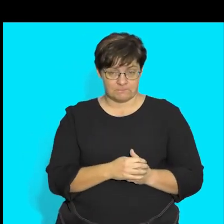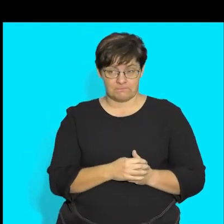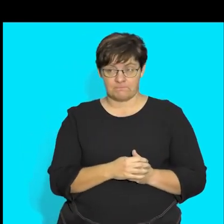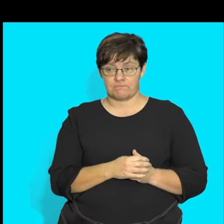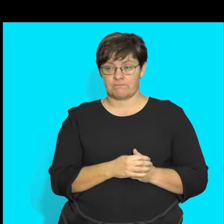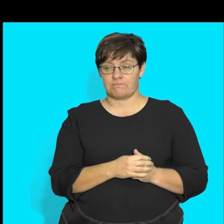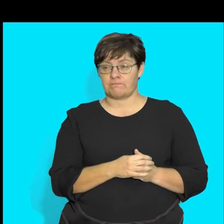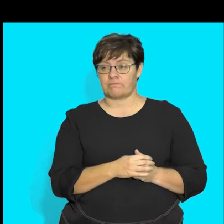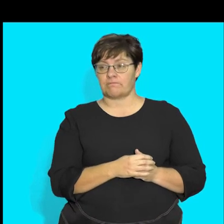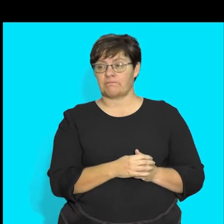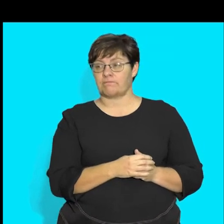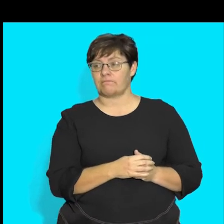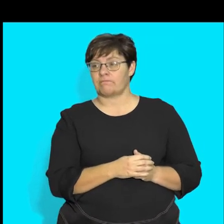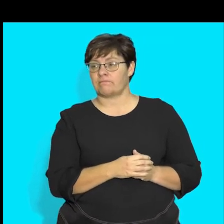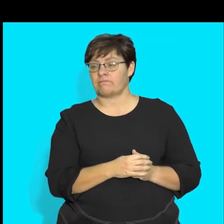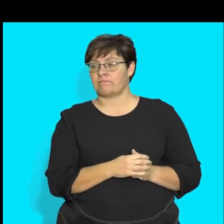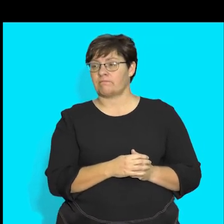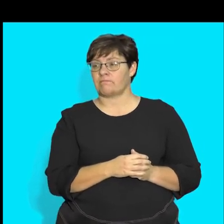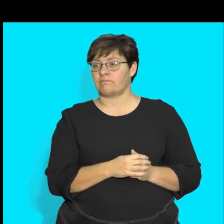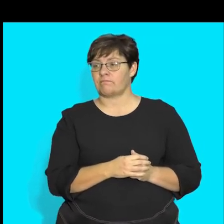So let's start with alpha.